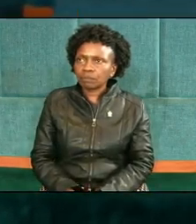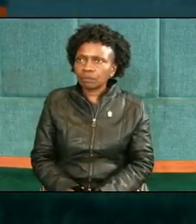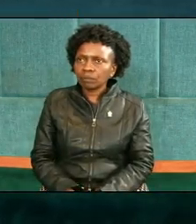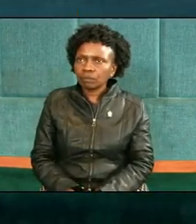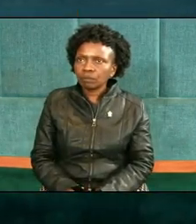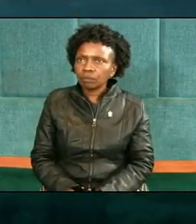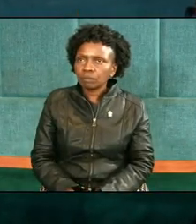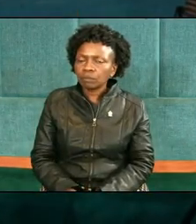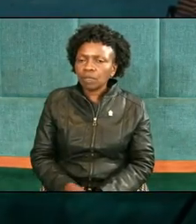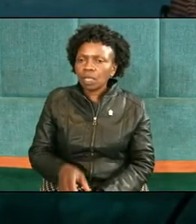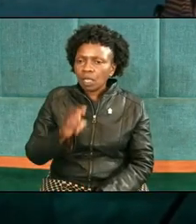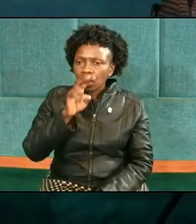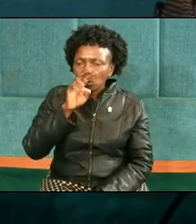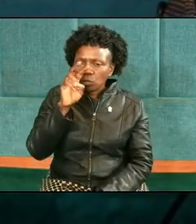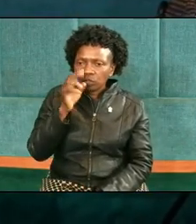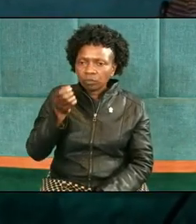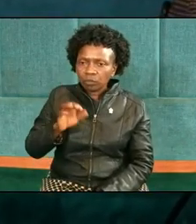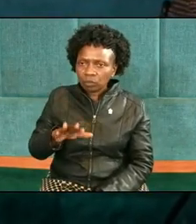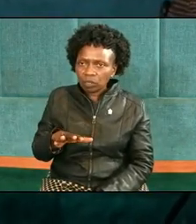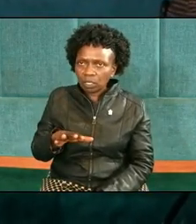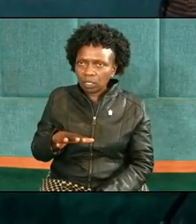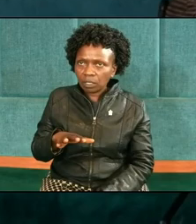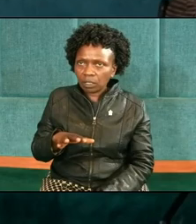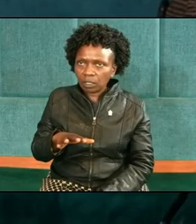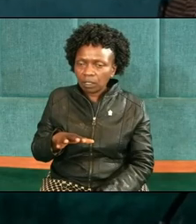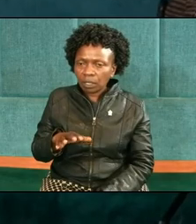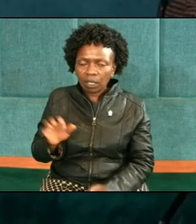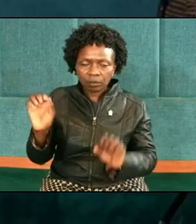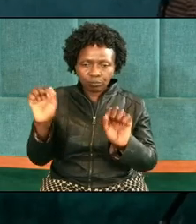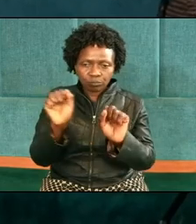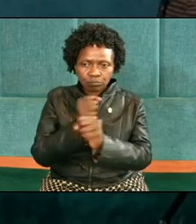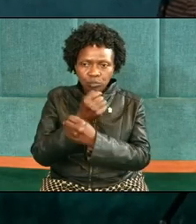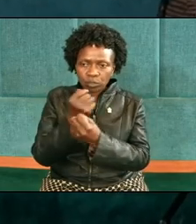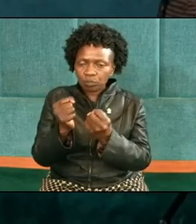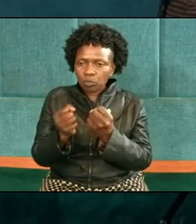And I watched my daughter in the bed, and I watched her, and